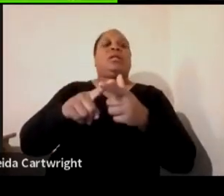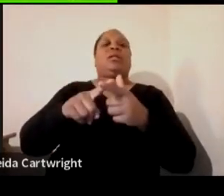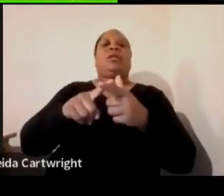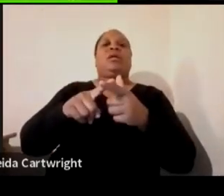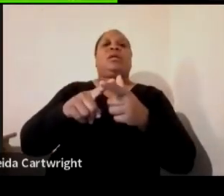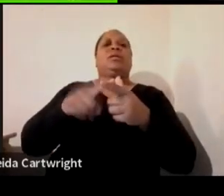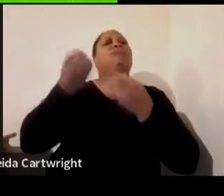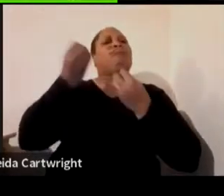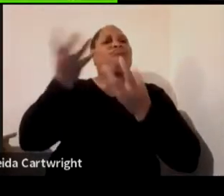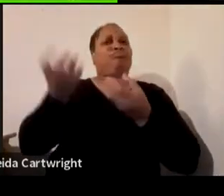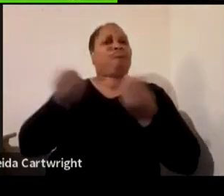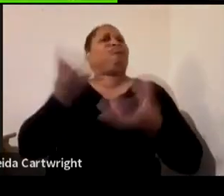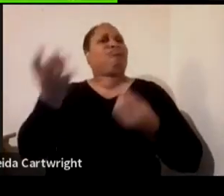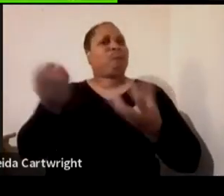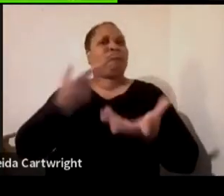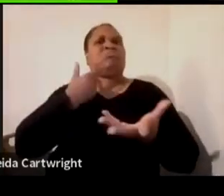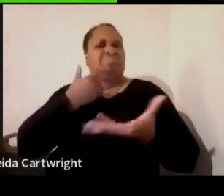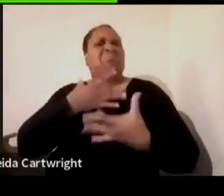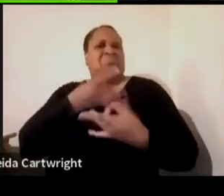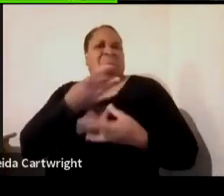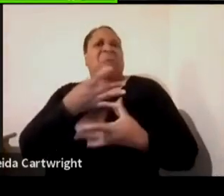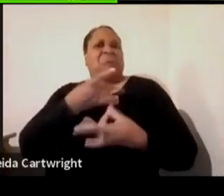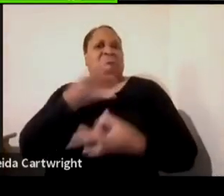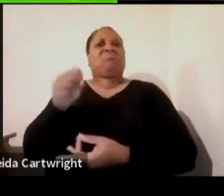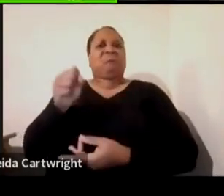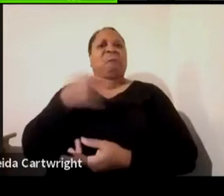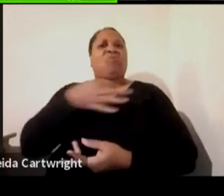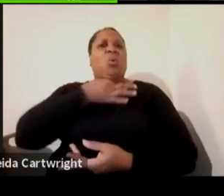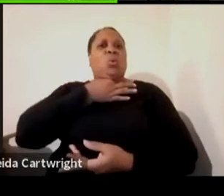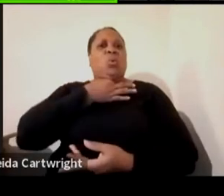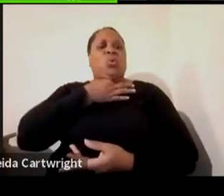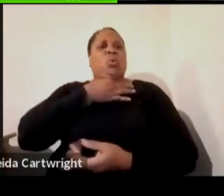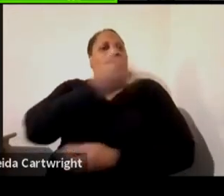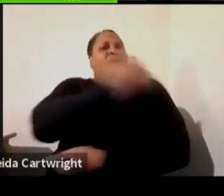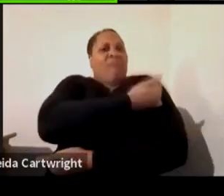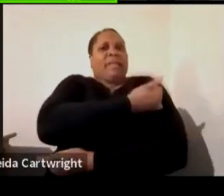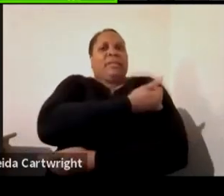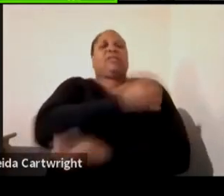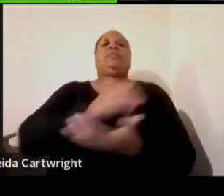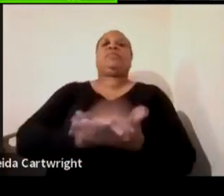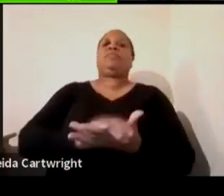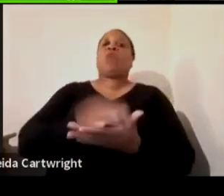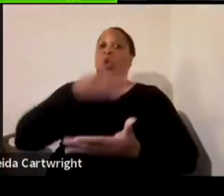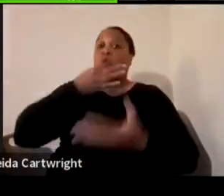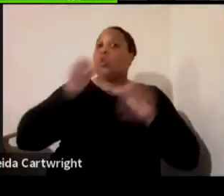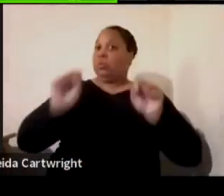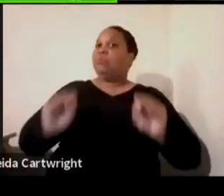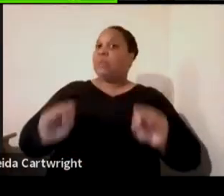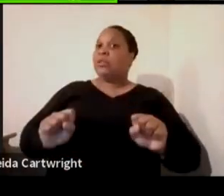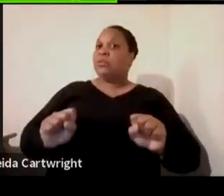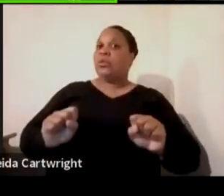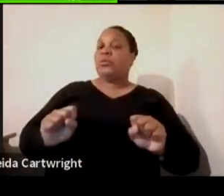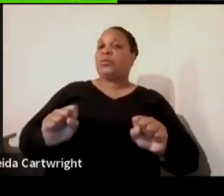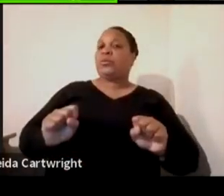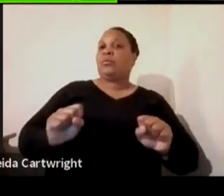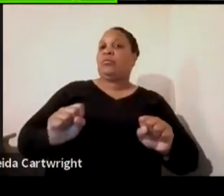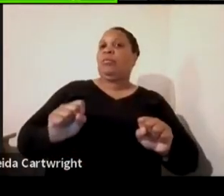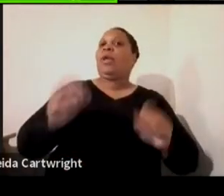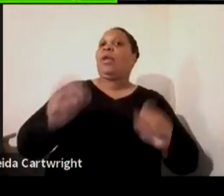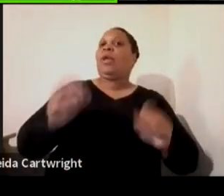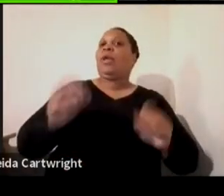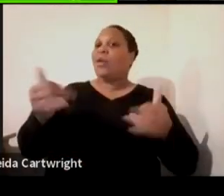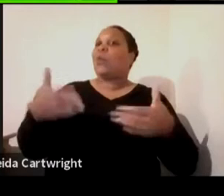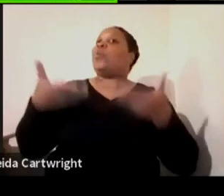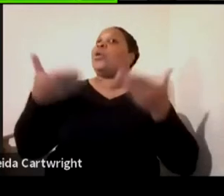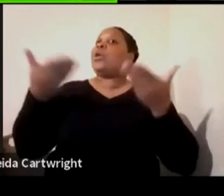in having the vaccine. And they can do this as soon as possible so that we can provide